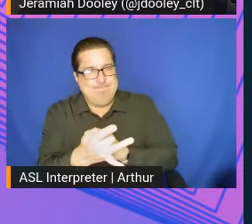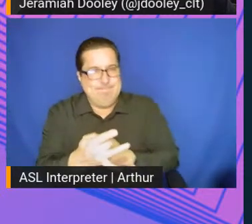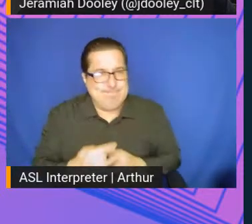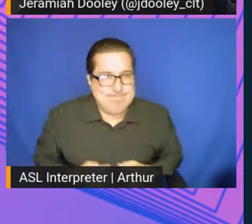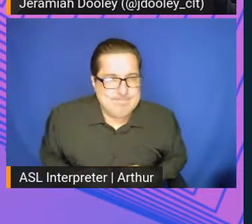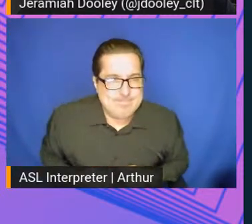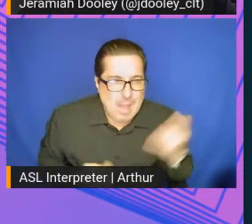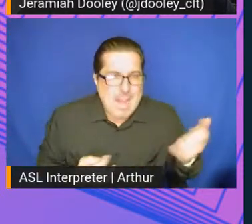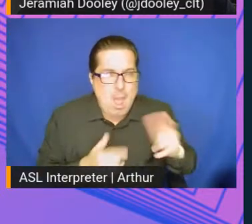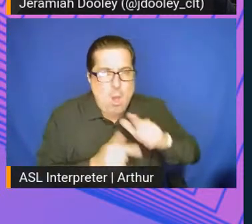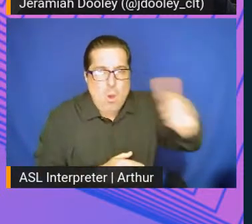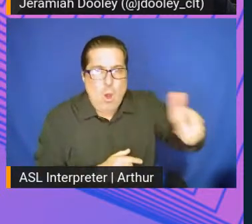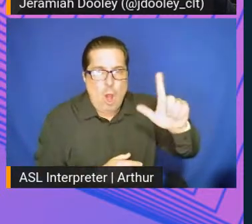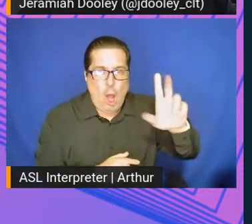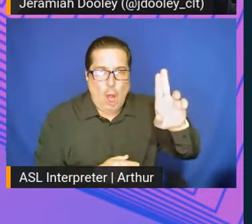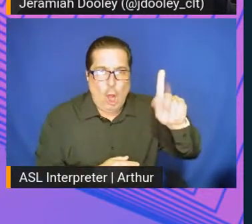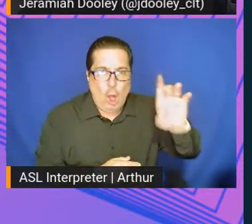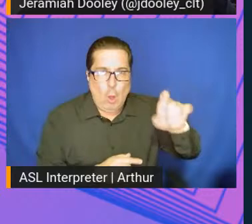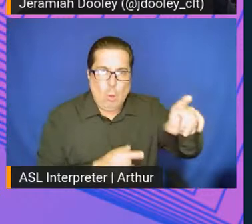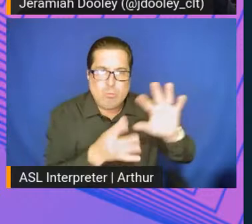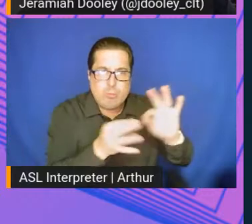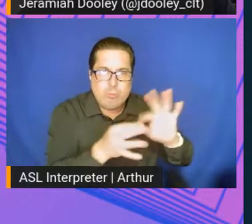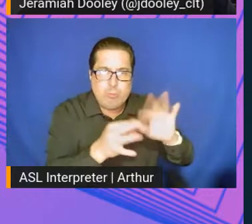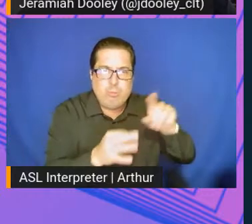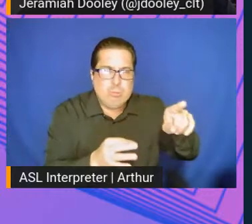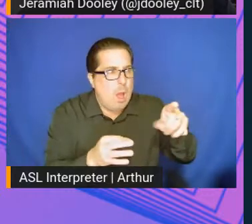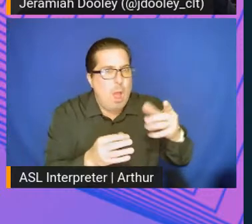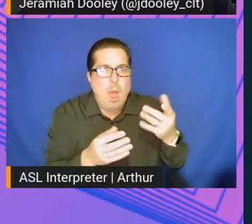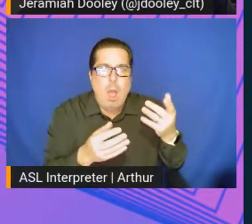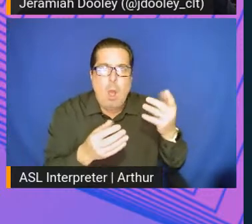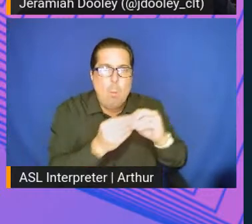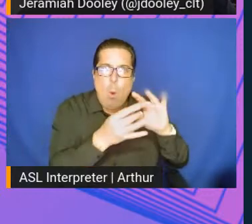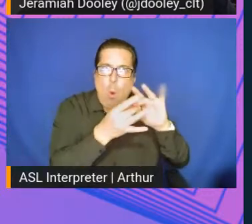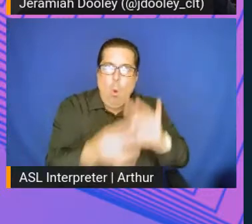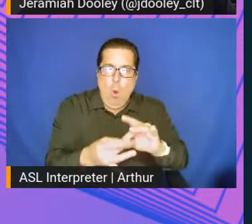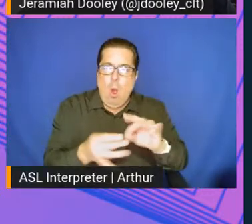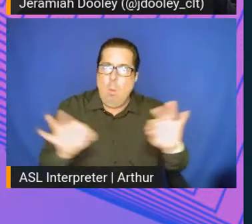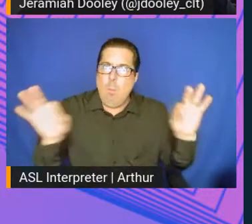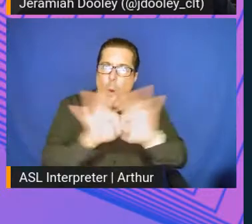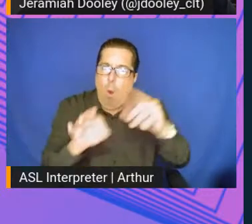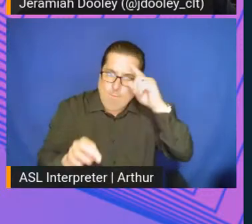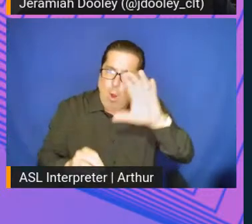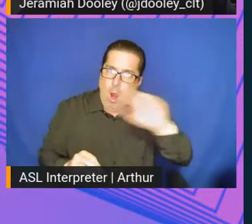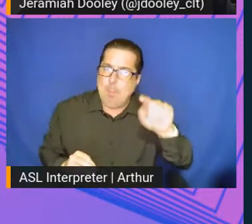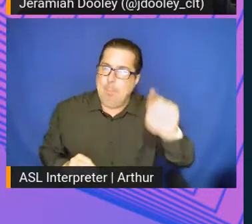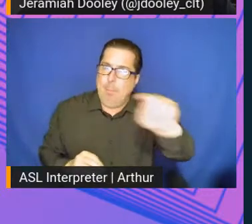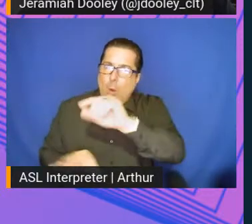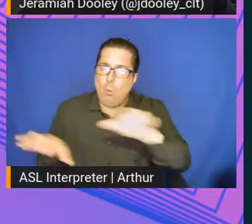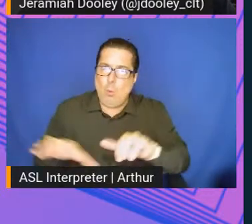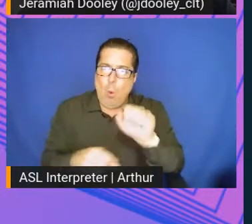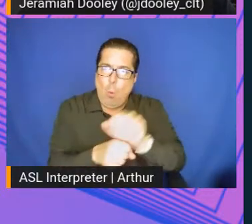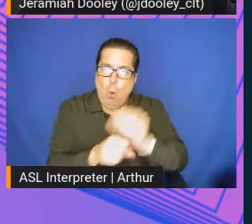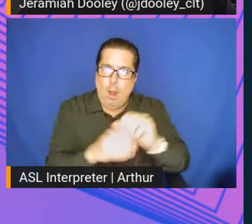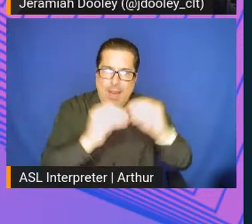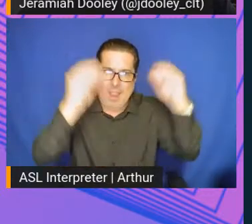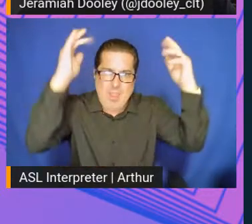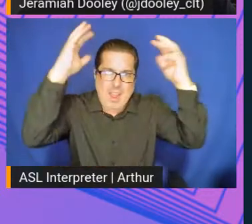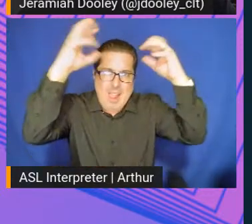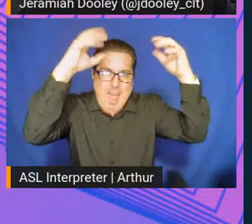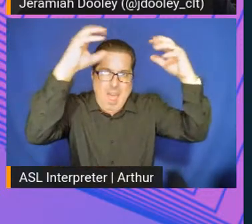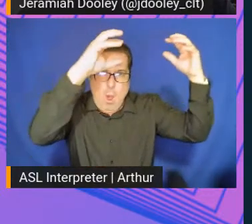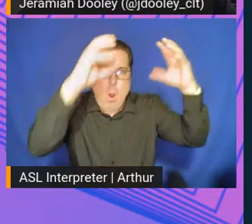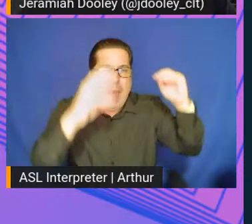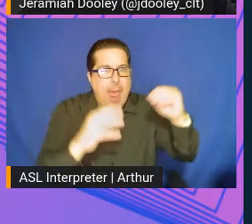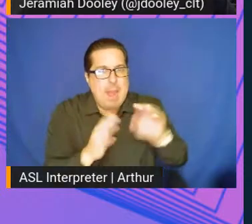about a topic that couldn't possibly be more relevant to companies who are doing work in the cloud and to developers who